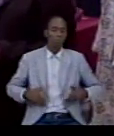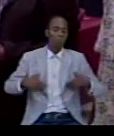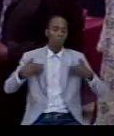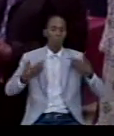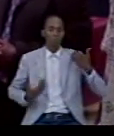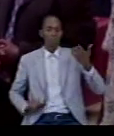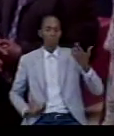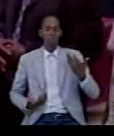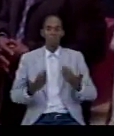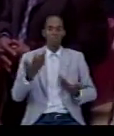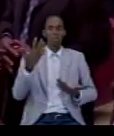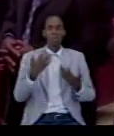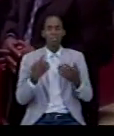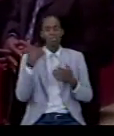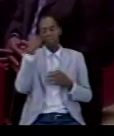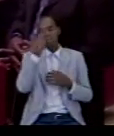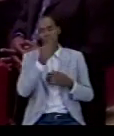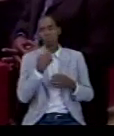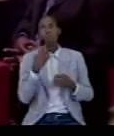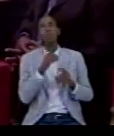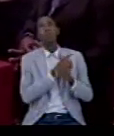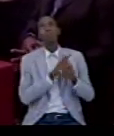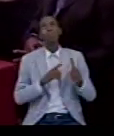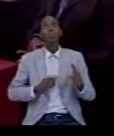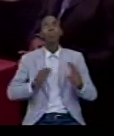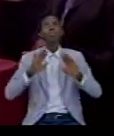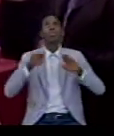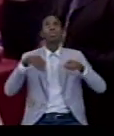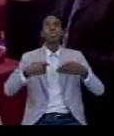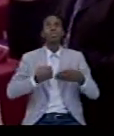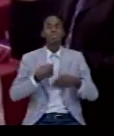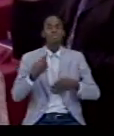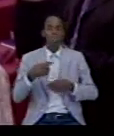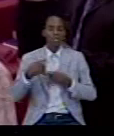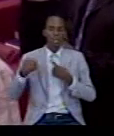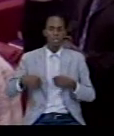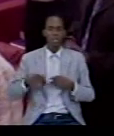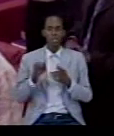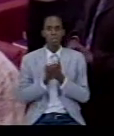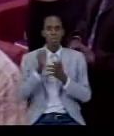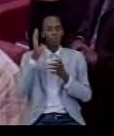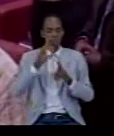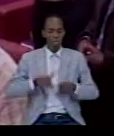fiery nature, Lord, give me the heart that will live for you.